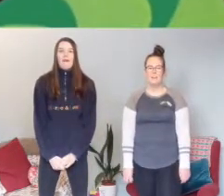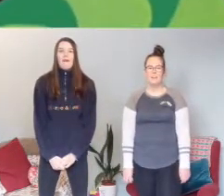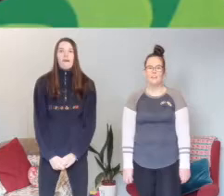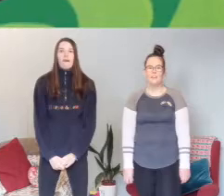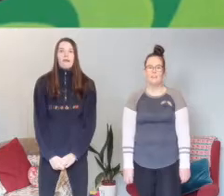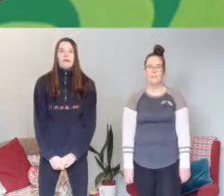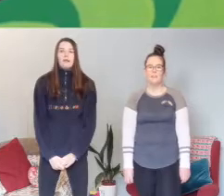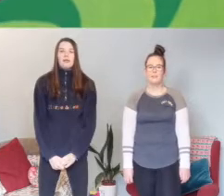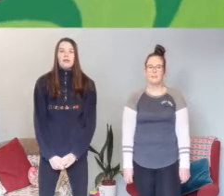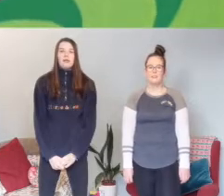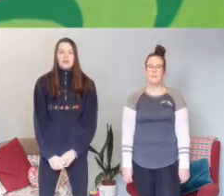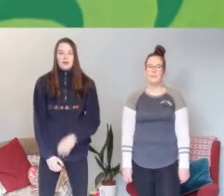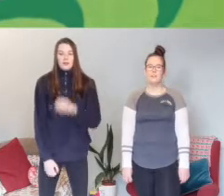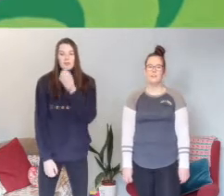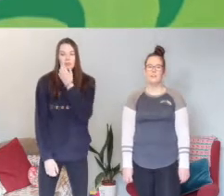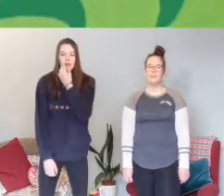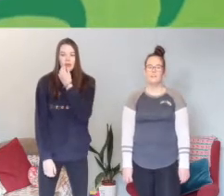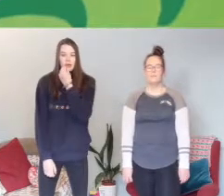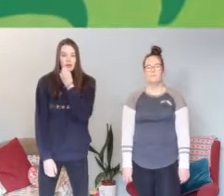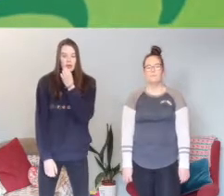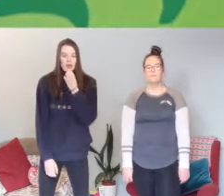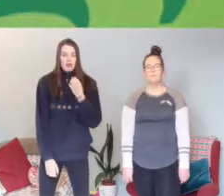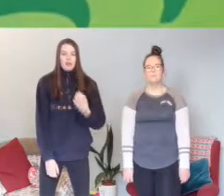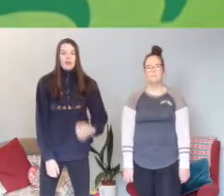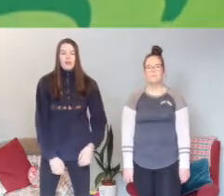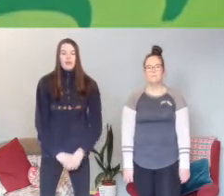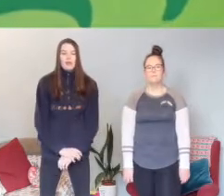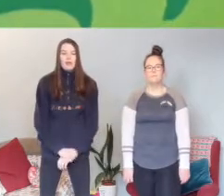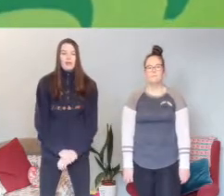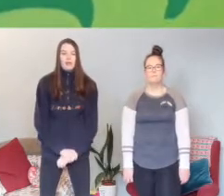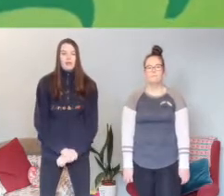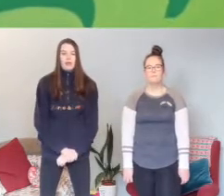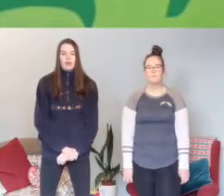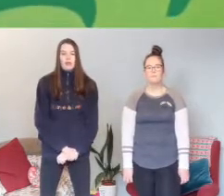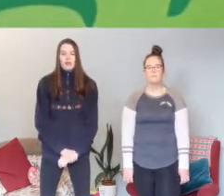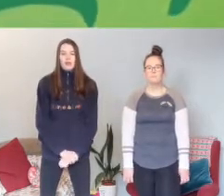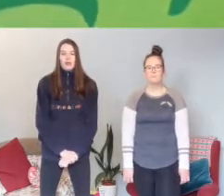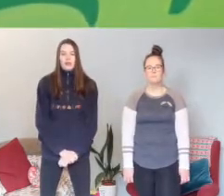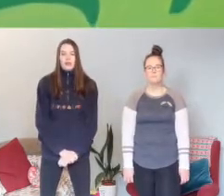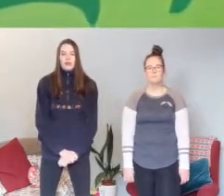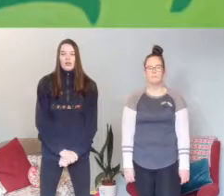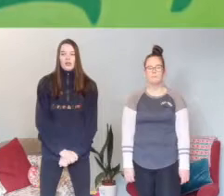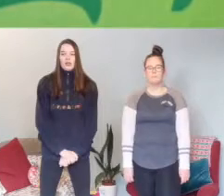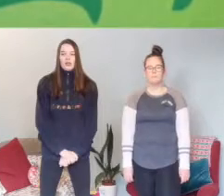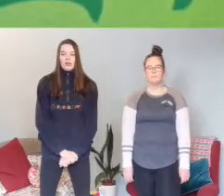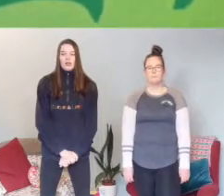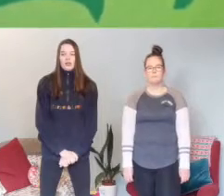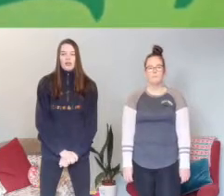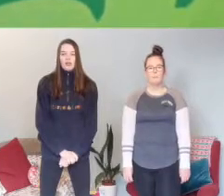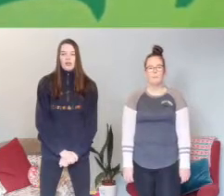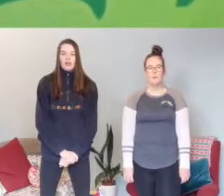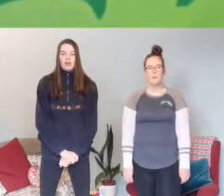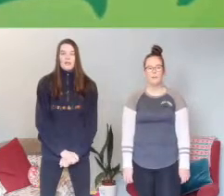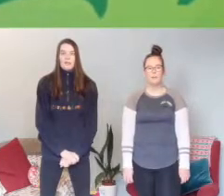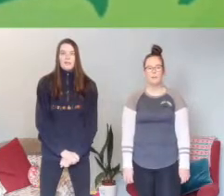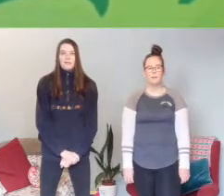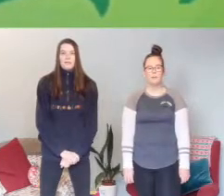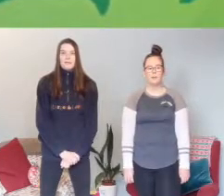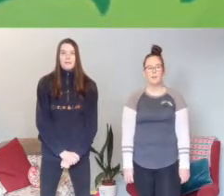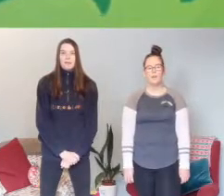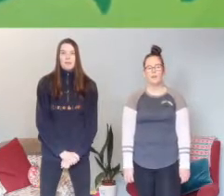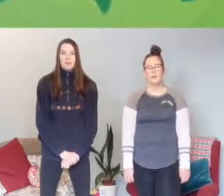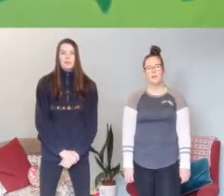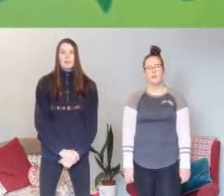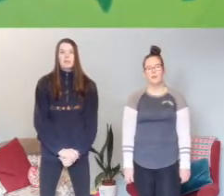given a present." But Tembo said, "This is my gift to you because I love you. When you were sorry, I forgave you. But